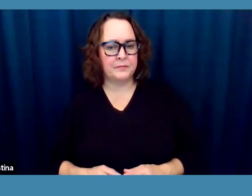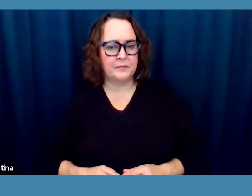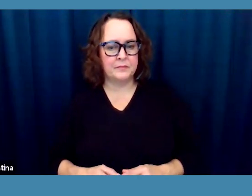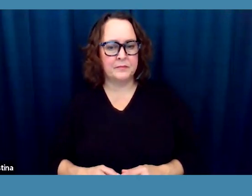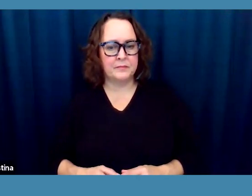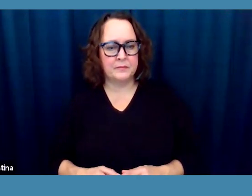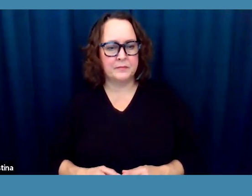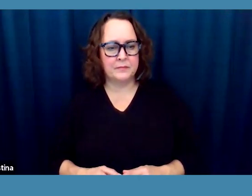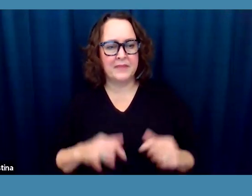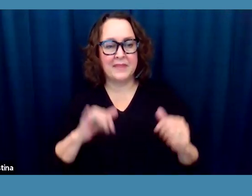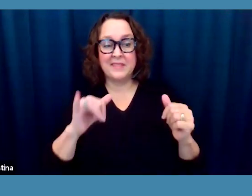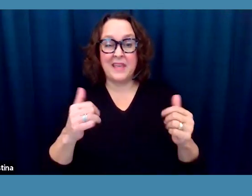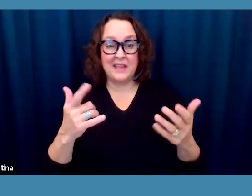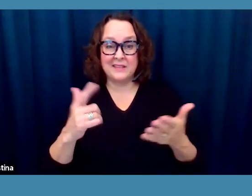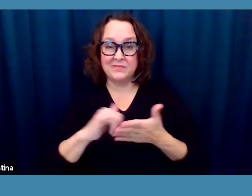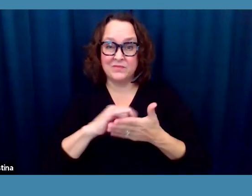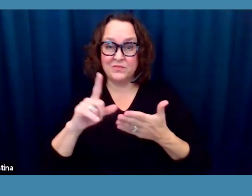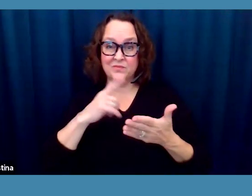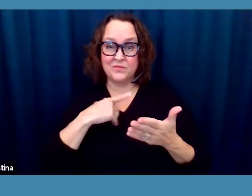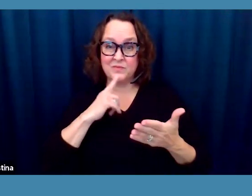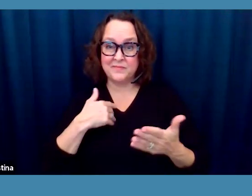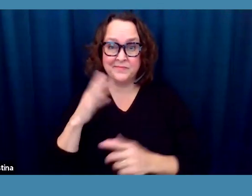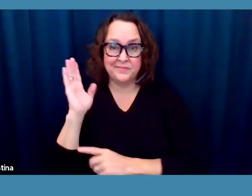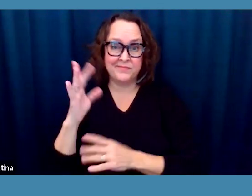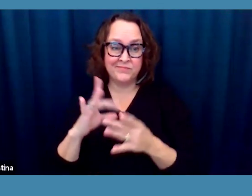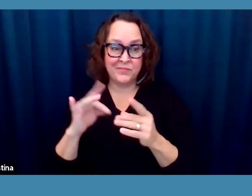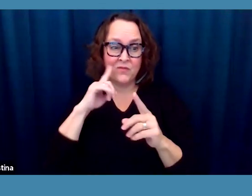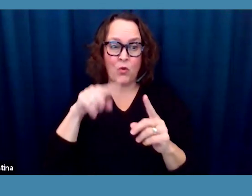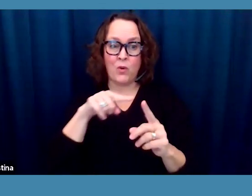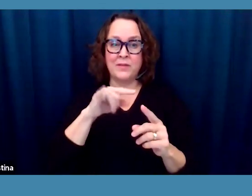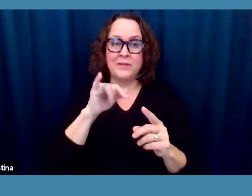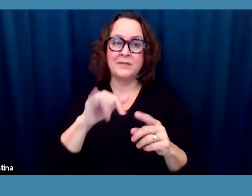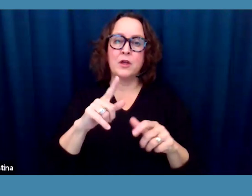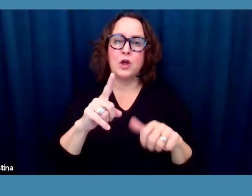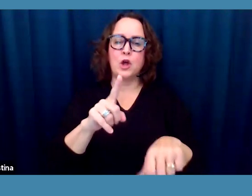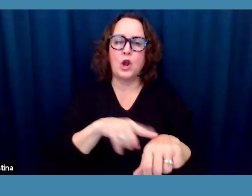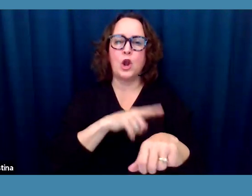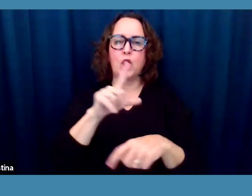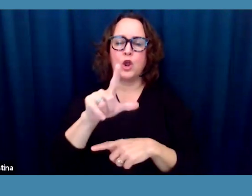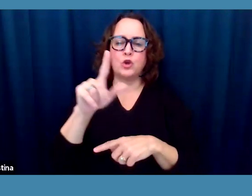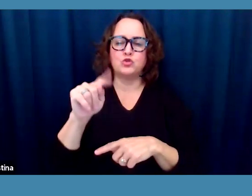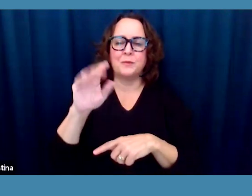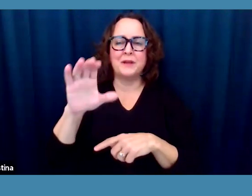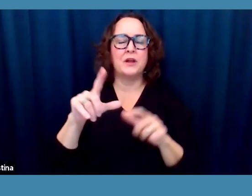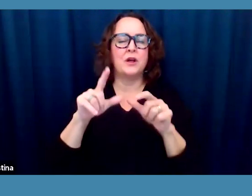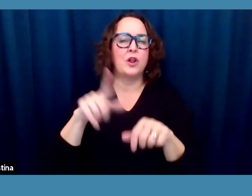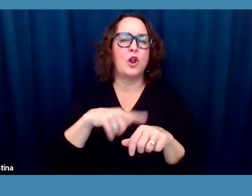So that's really all I have here for the long-term care waiver,